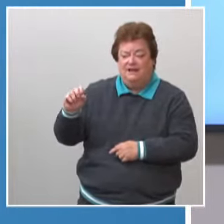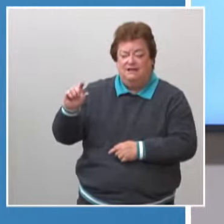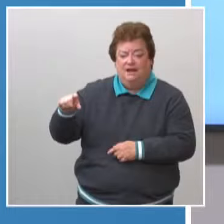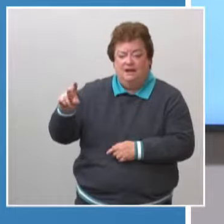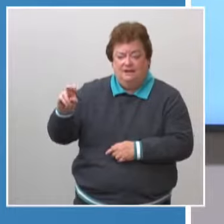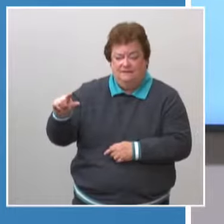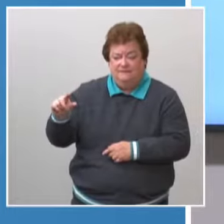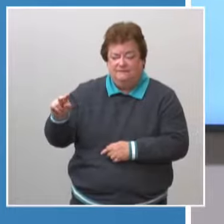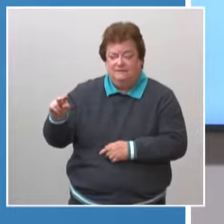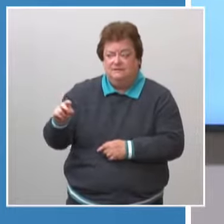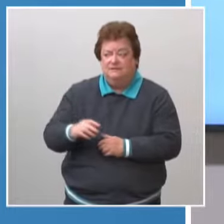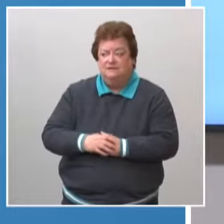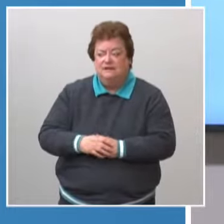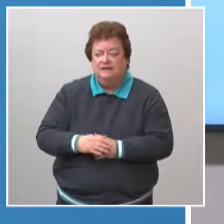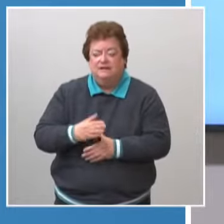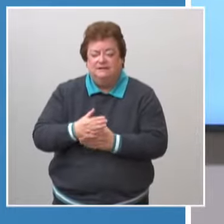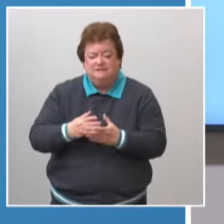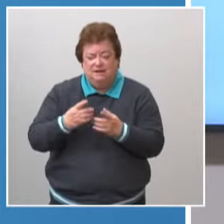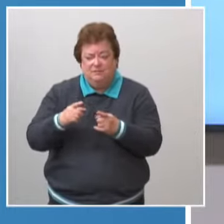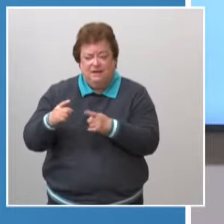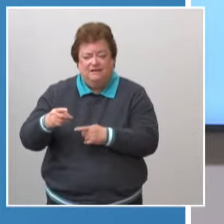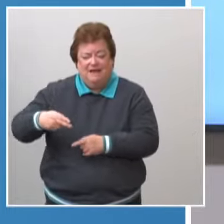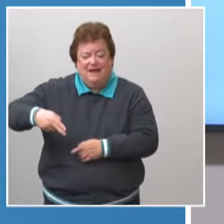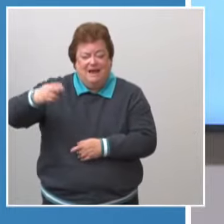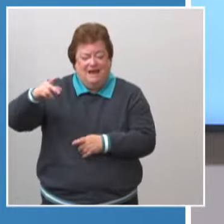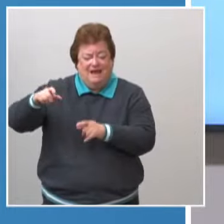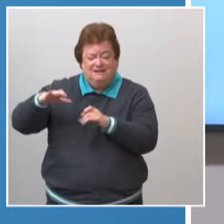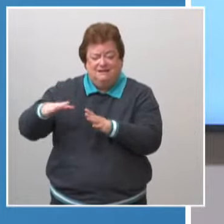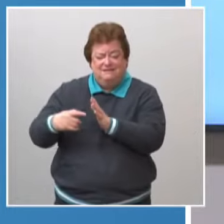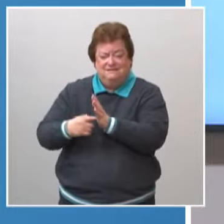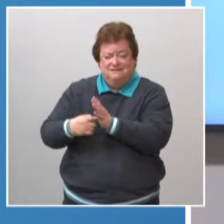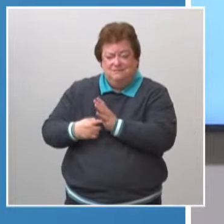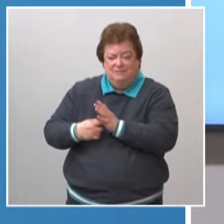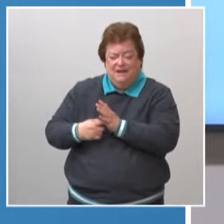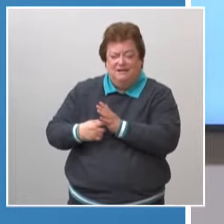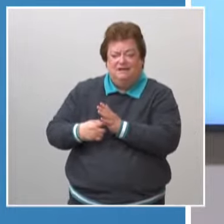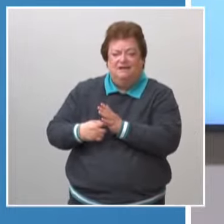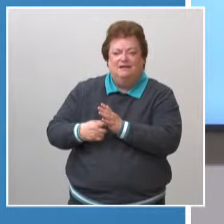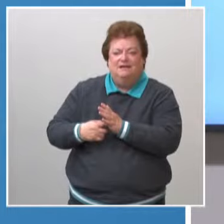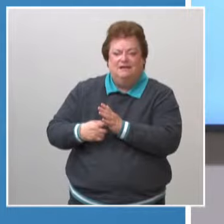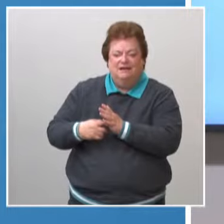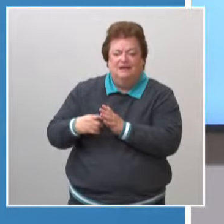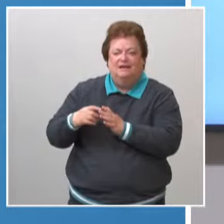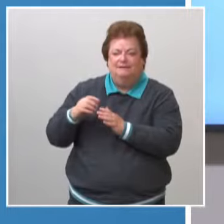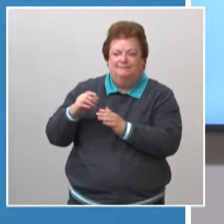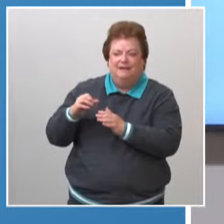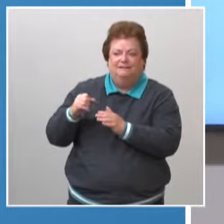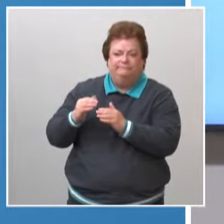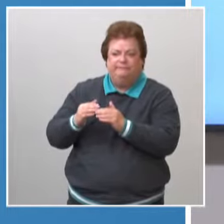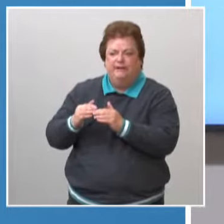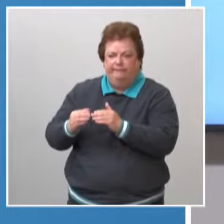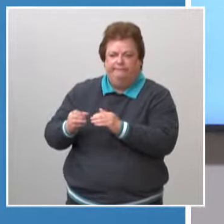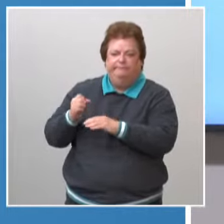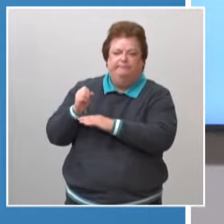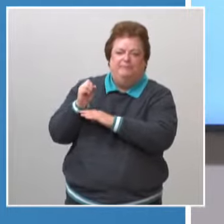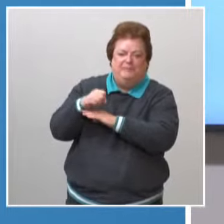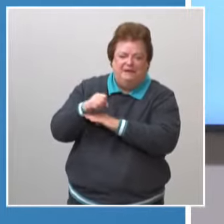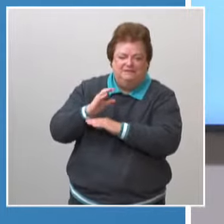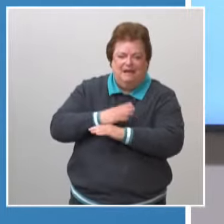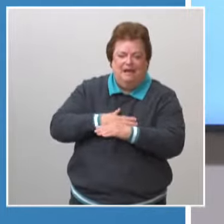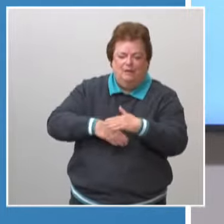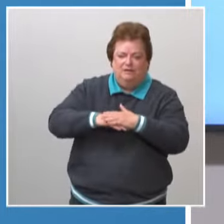covid19.lincoln.ne.gov. In some instances, high testing demand can outpace capacity. We continue to work with